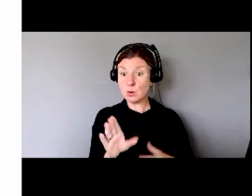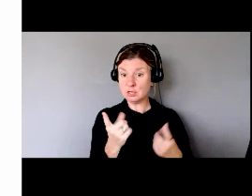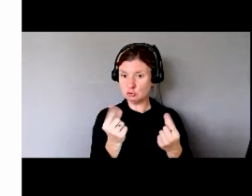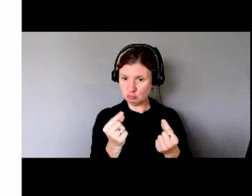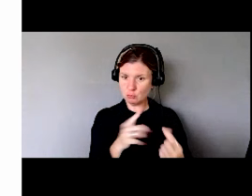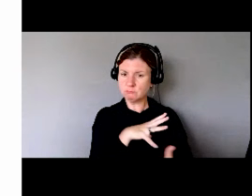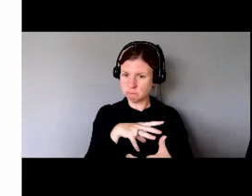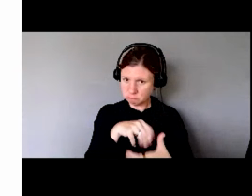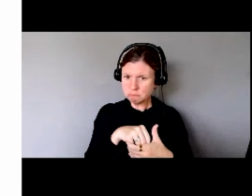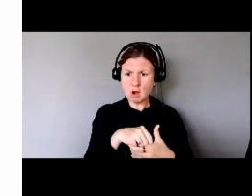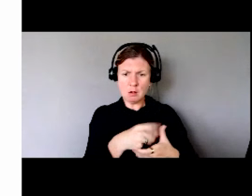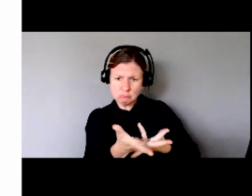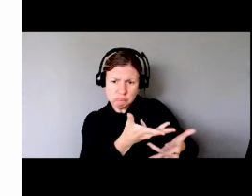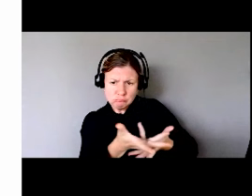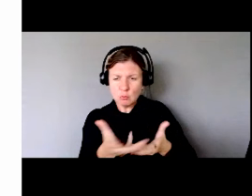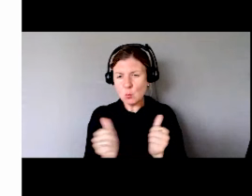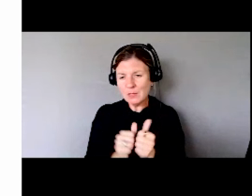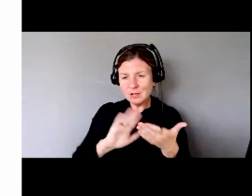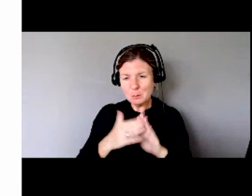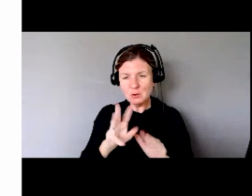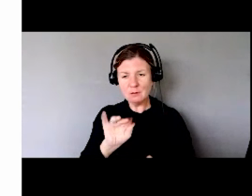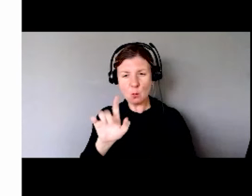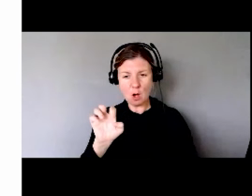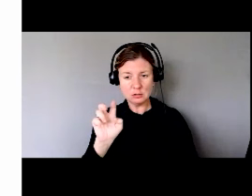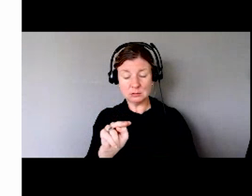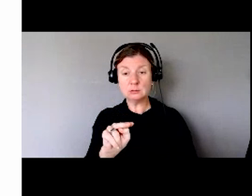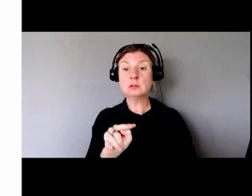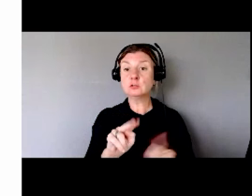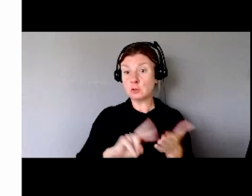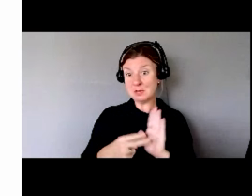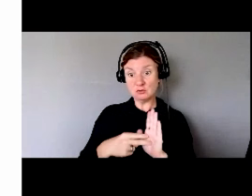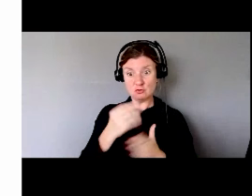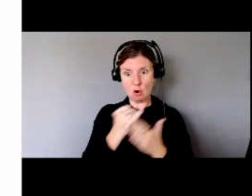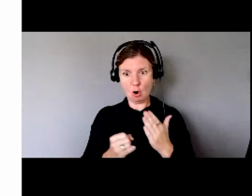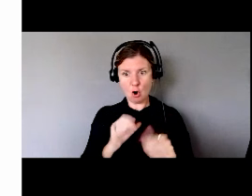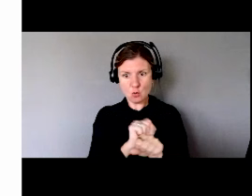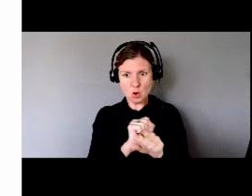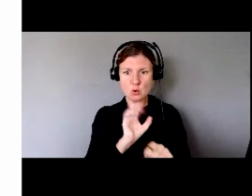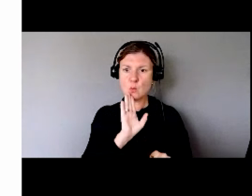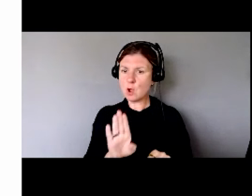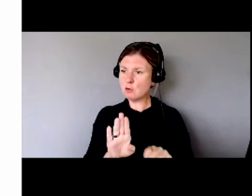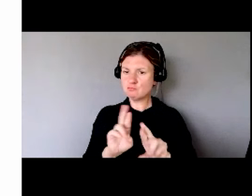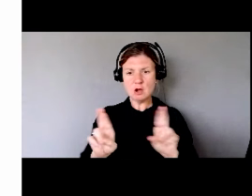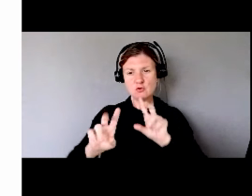Walden as part of research towards creating an artwork that is responsive to the site and the people who use it.